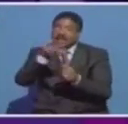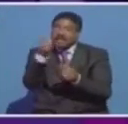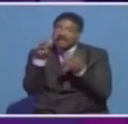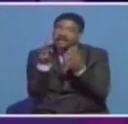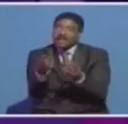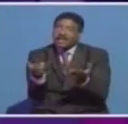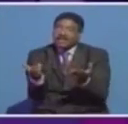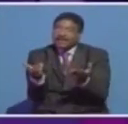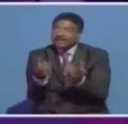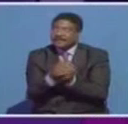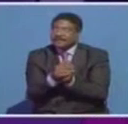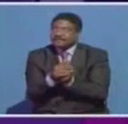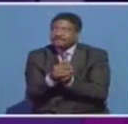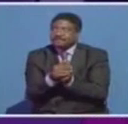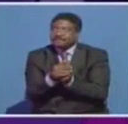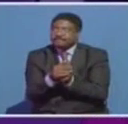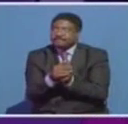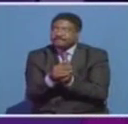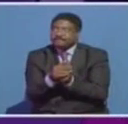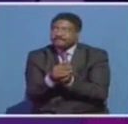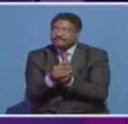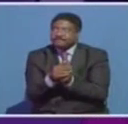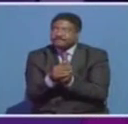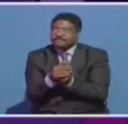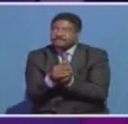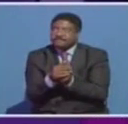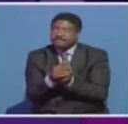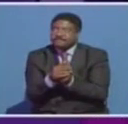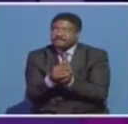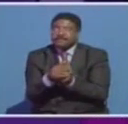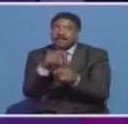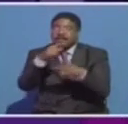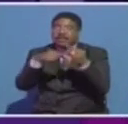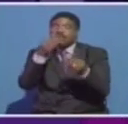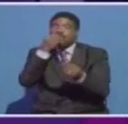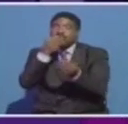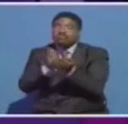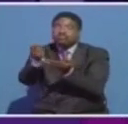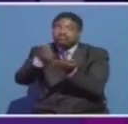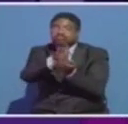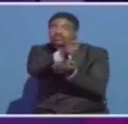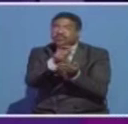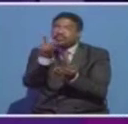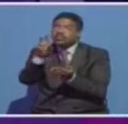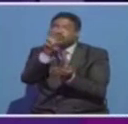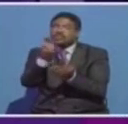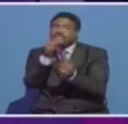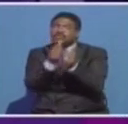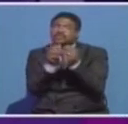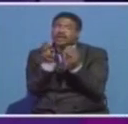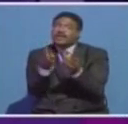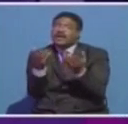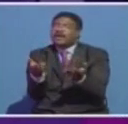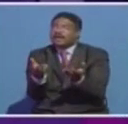listening. I want to take you back and maybe look at relief and distribution of food. What criteria do you use? We've heard some complaints